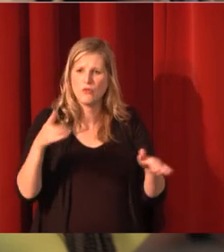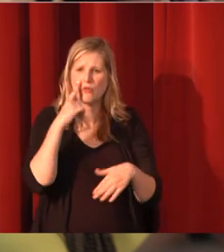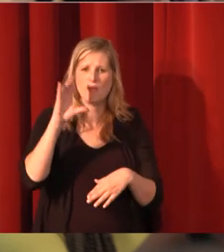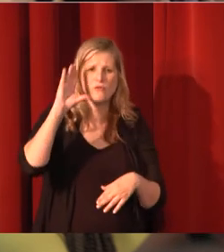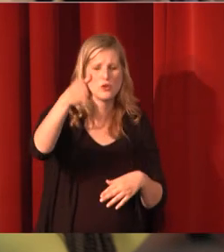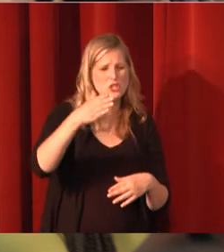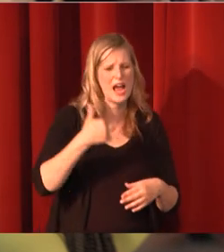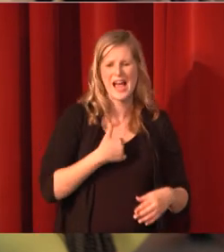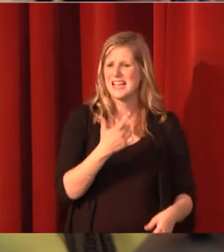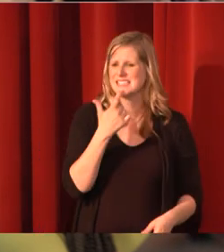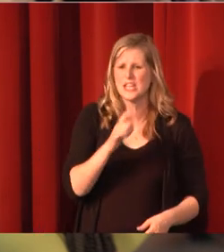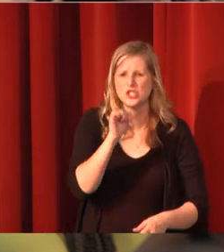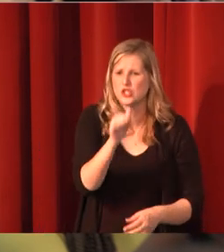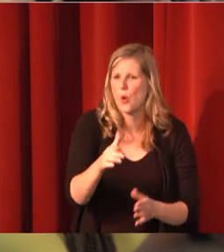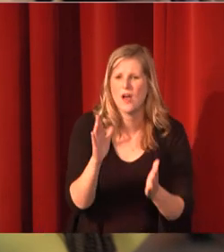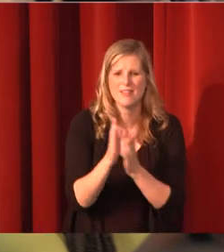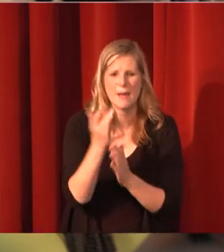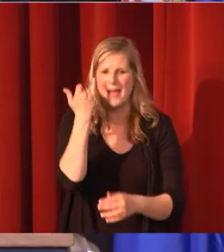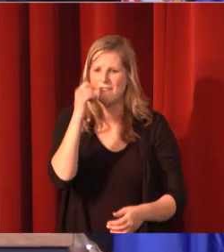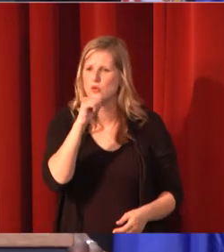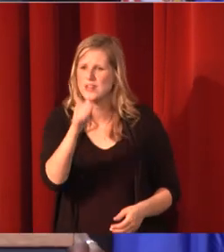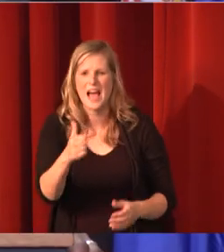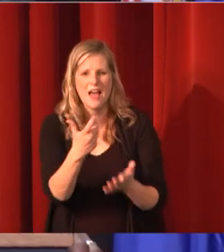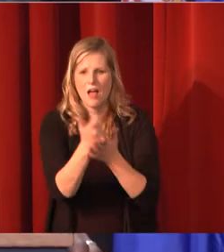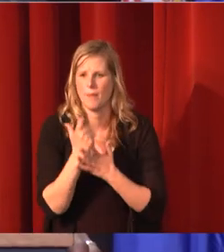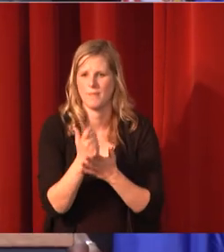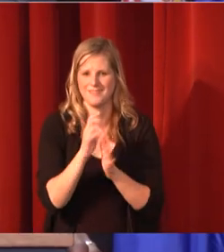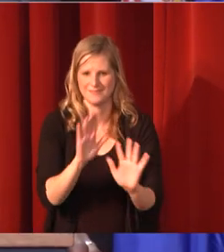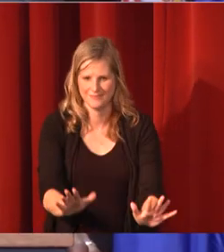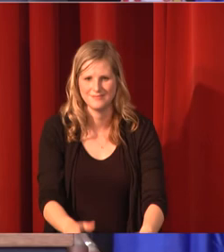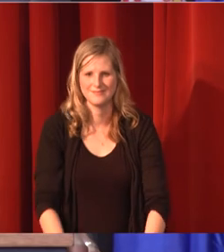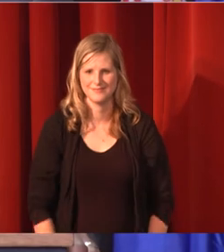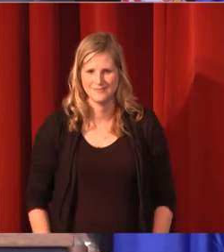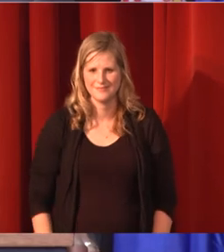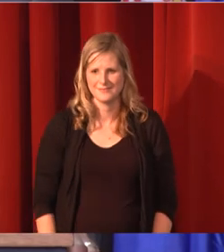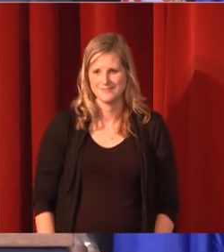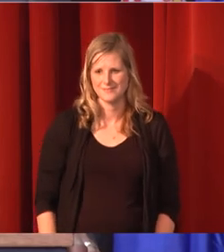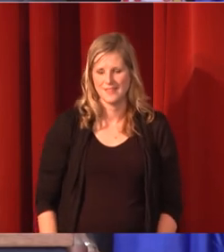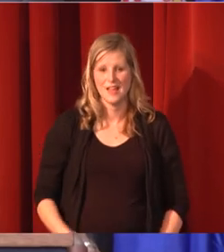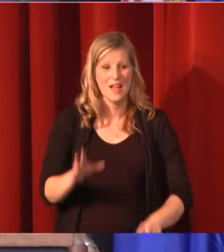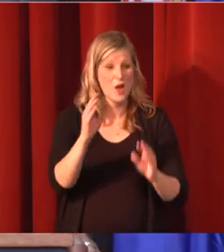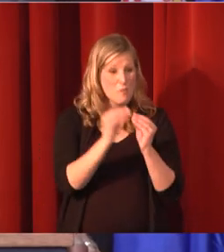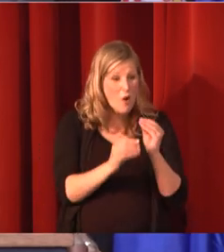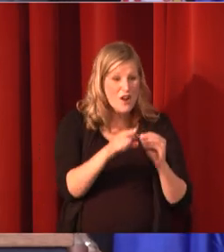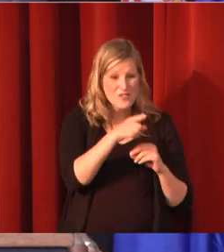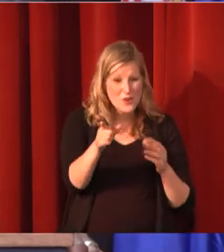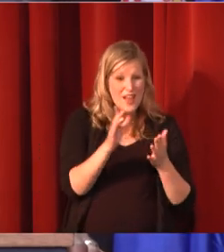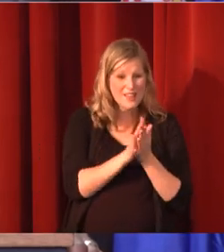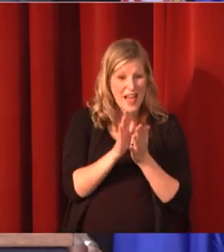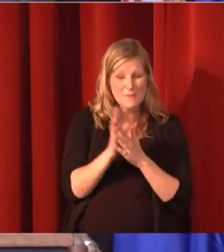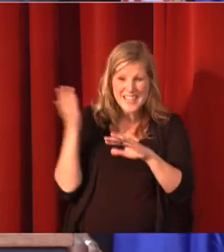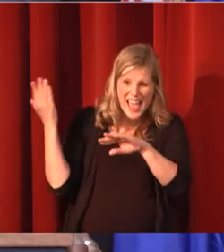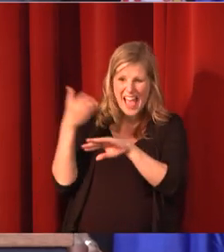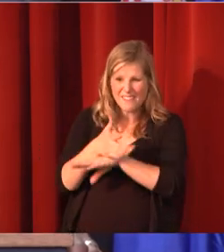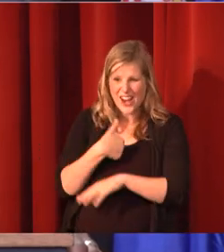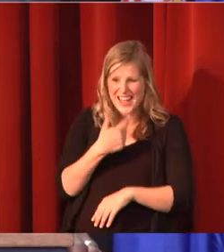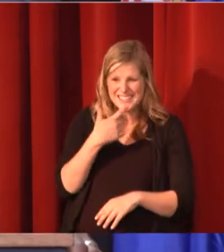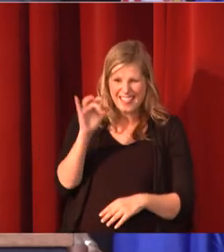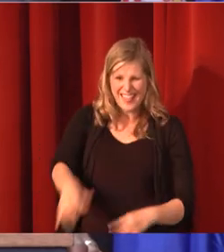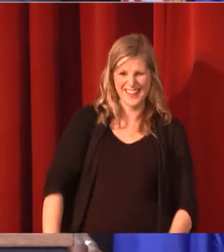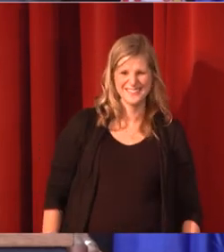said to you don't clap if you're not going to help and more of you claps after I said